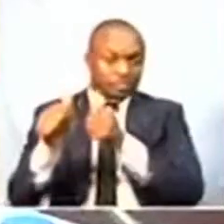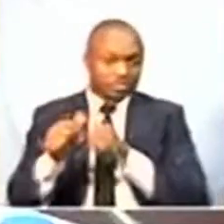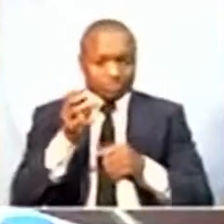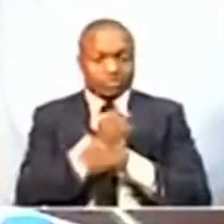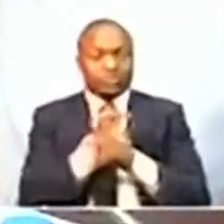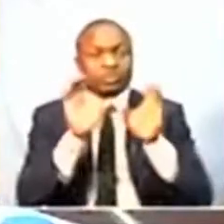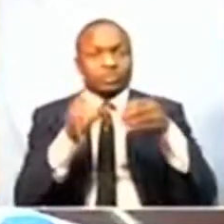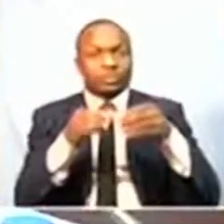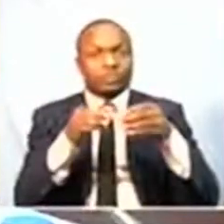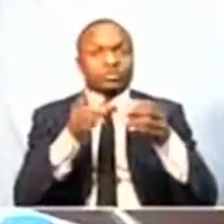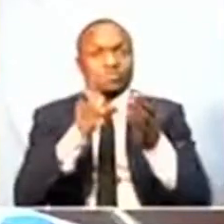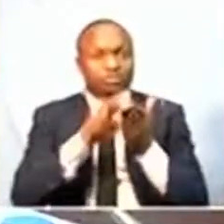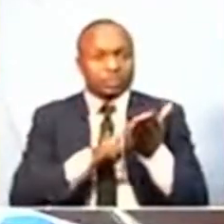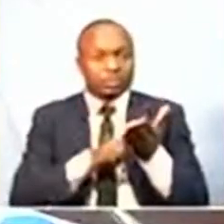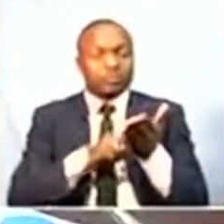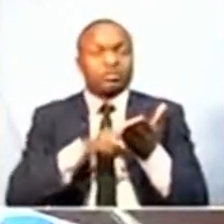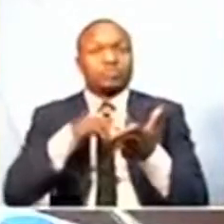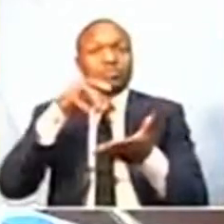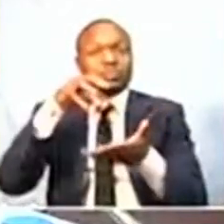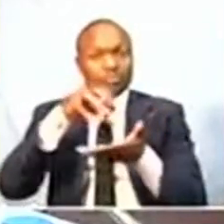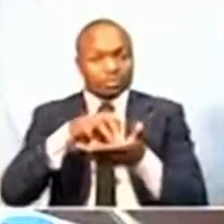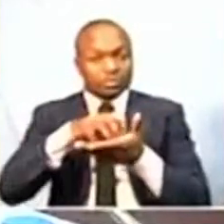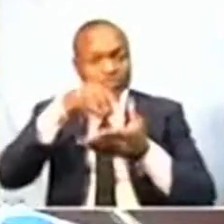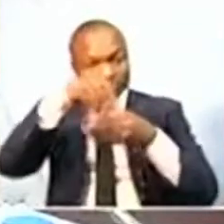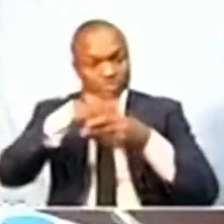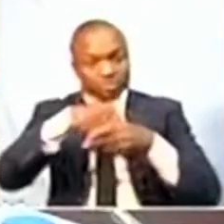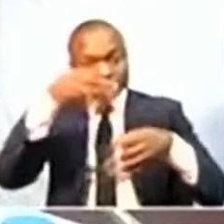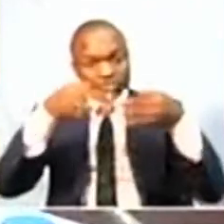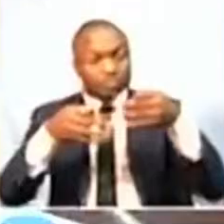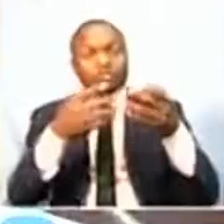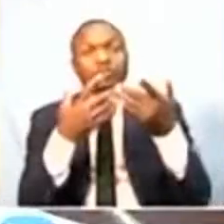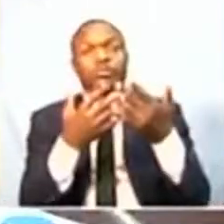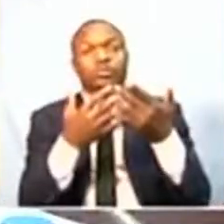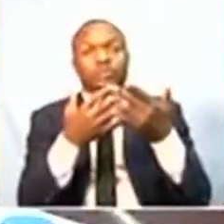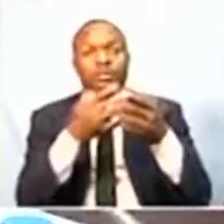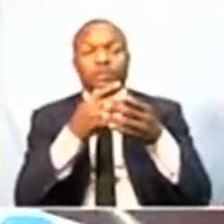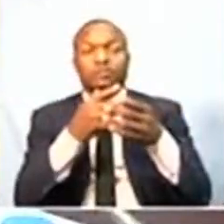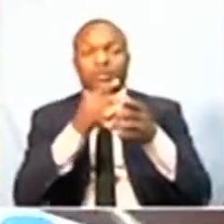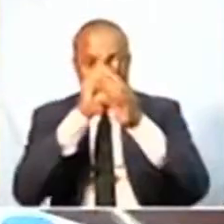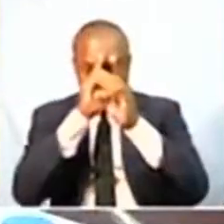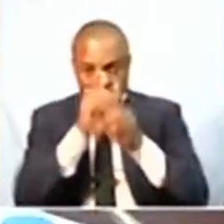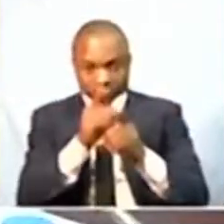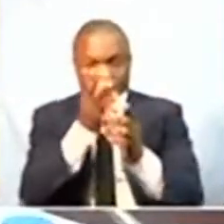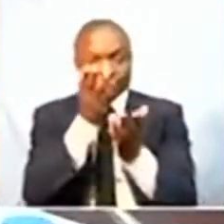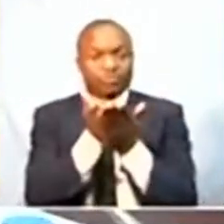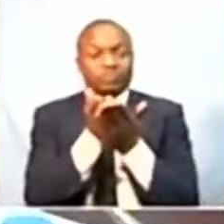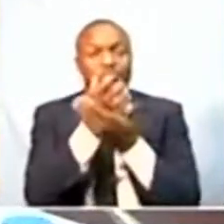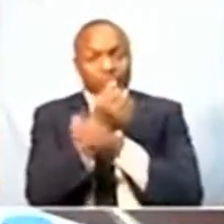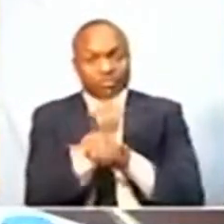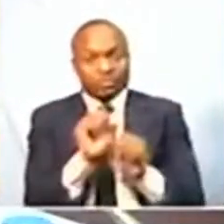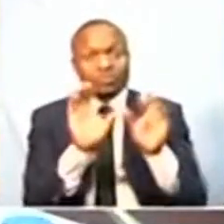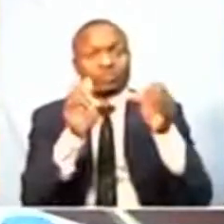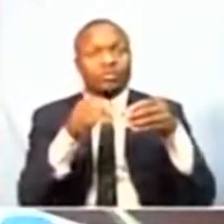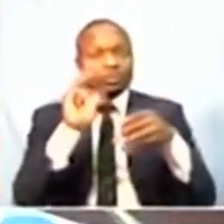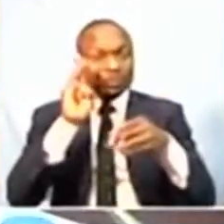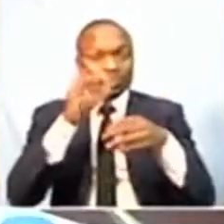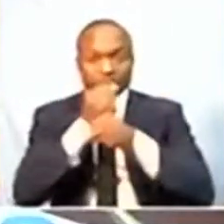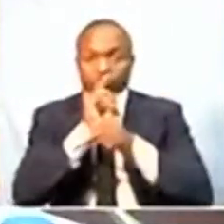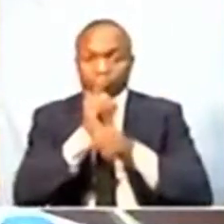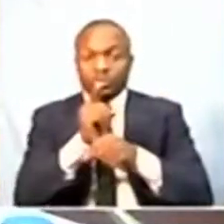council wishes to report that the matter is currently in court awaiting judgment. Remedial measure chair, council will ensure